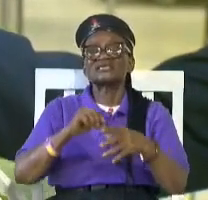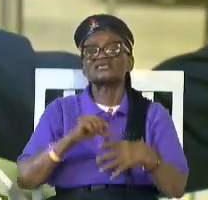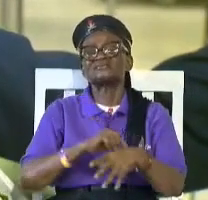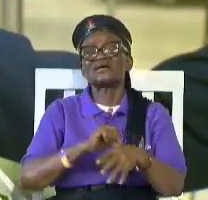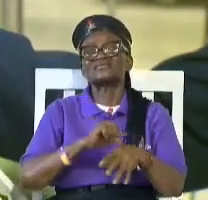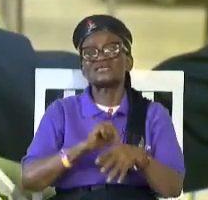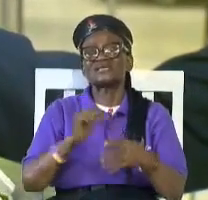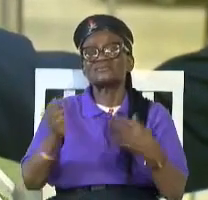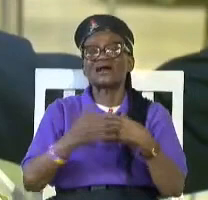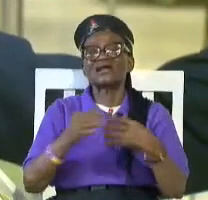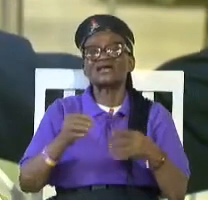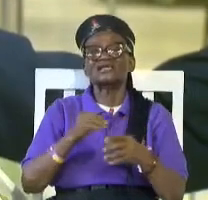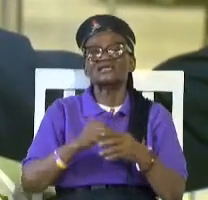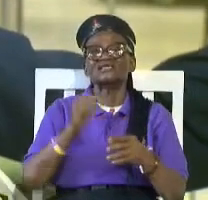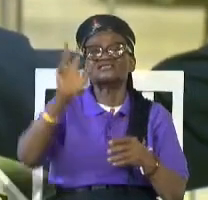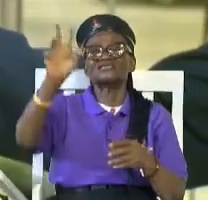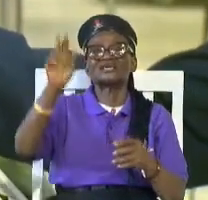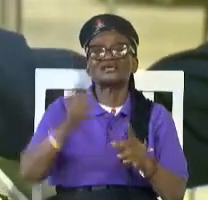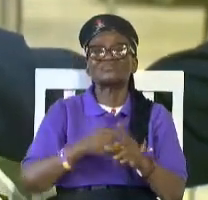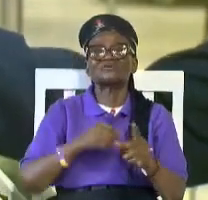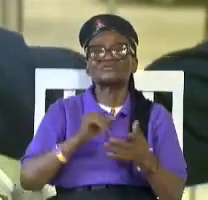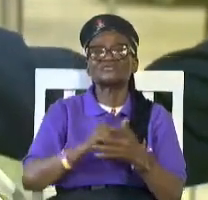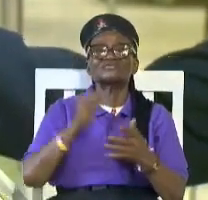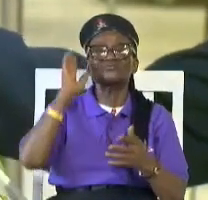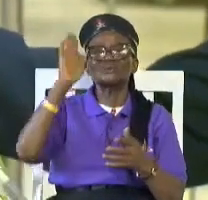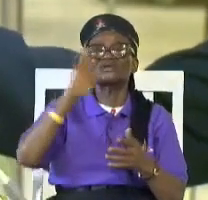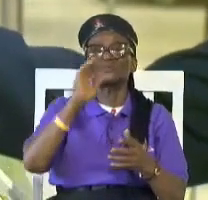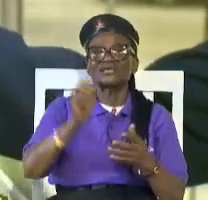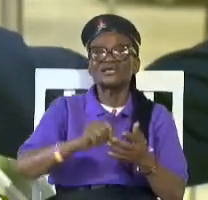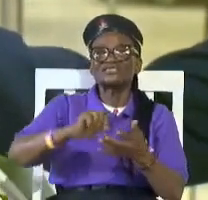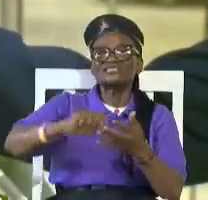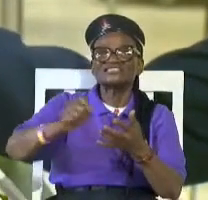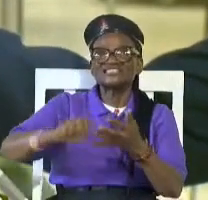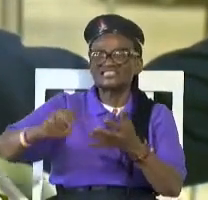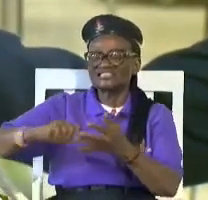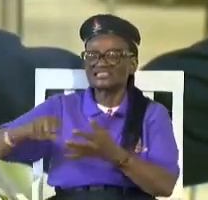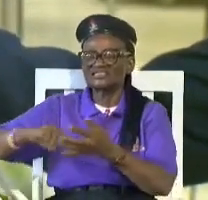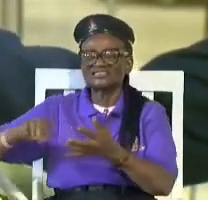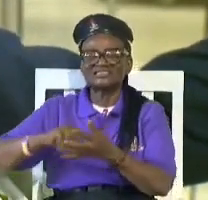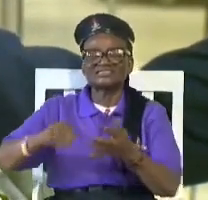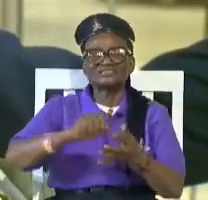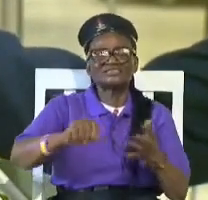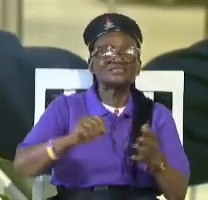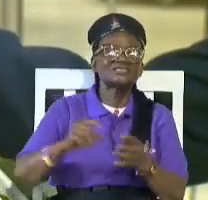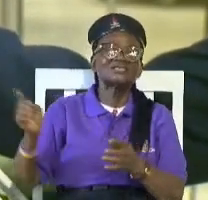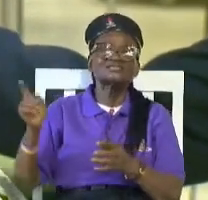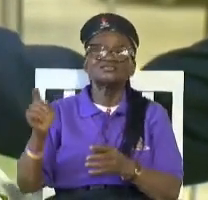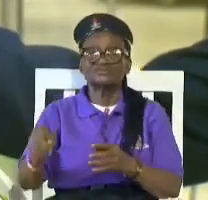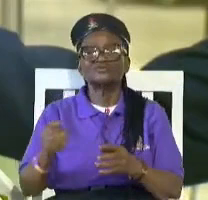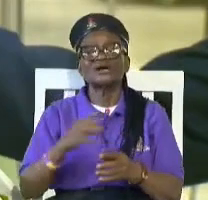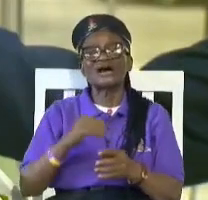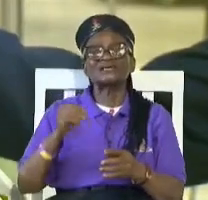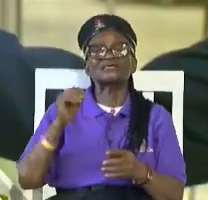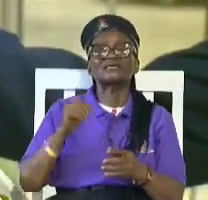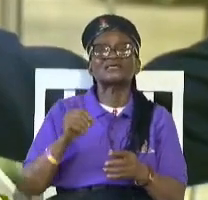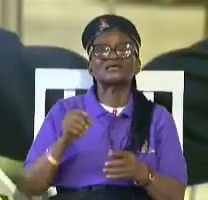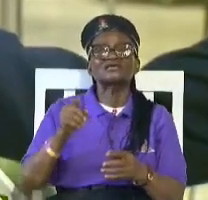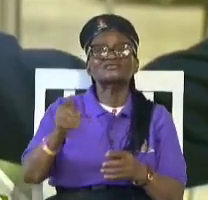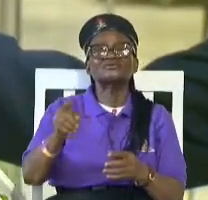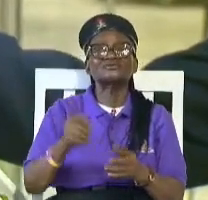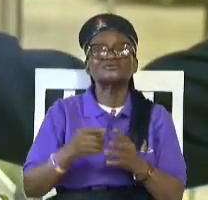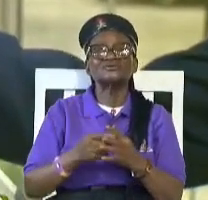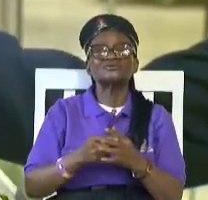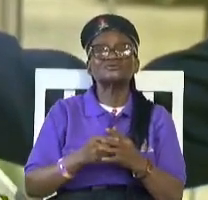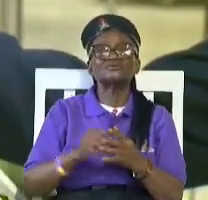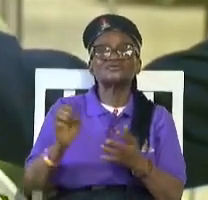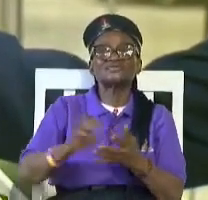that in 3 months, it will be itching you, this and that, and when the water splash, it will and you scratch